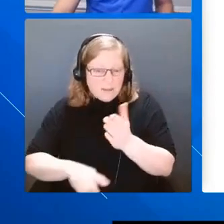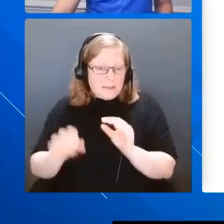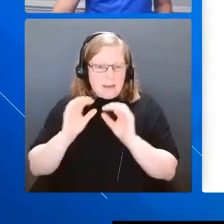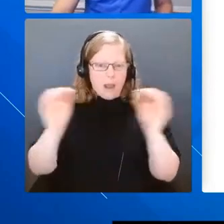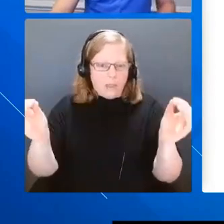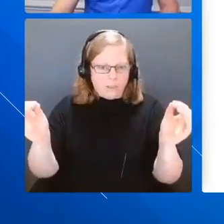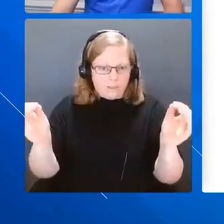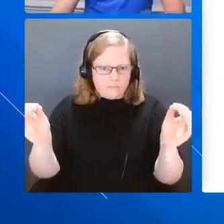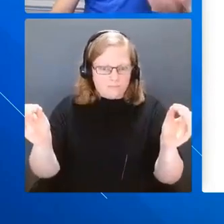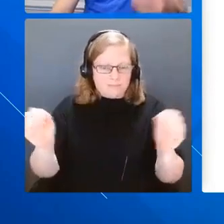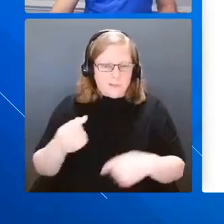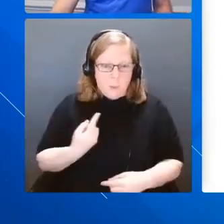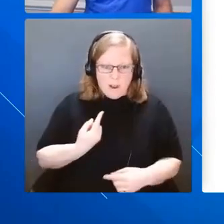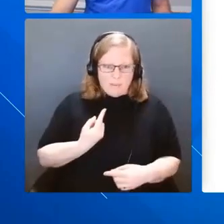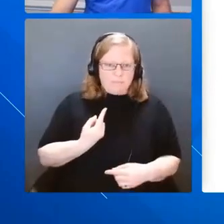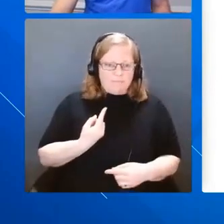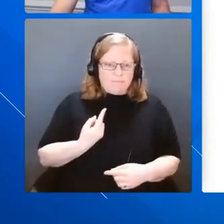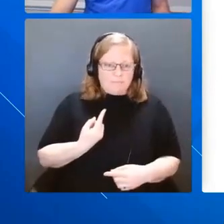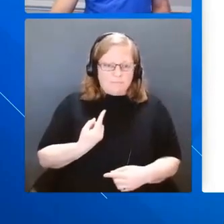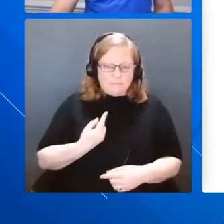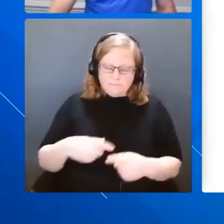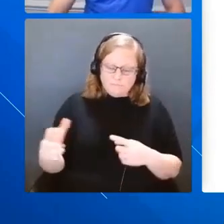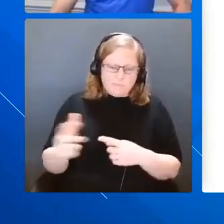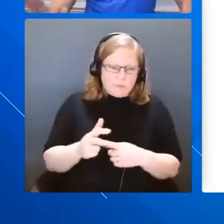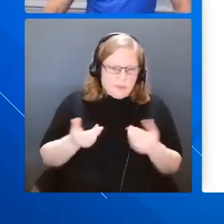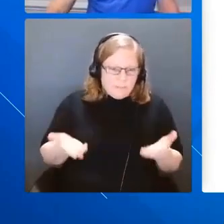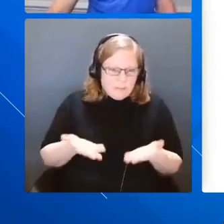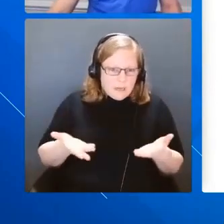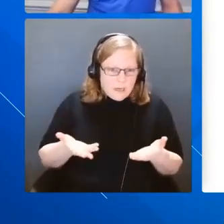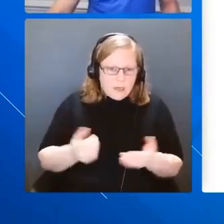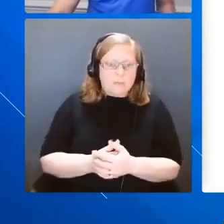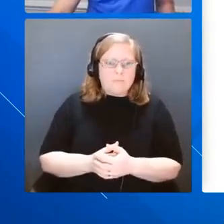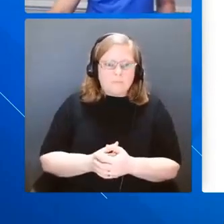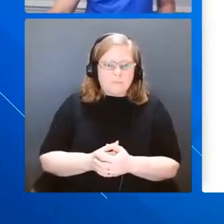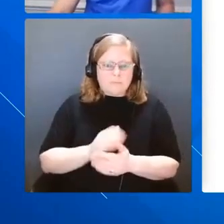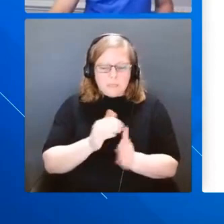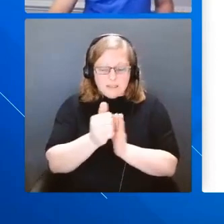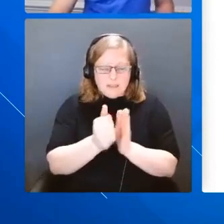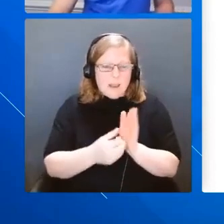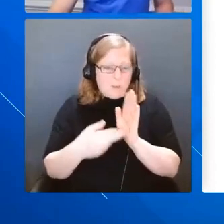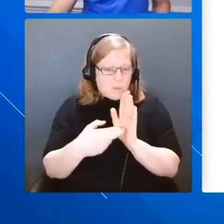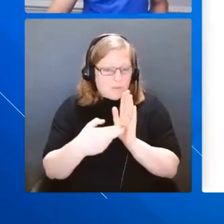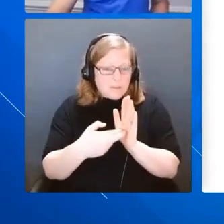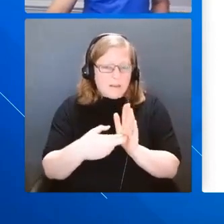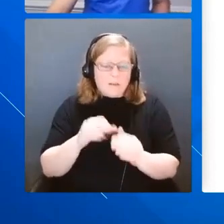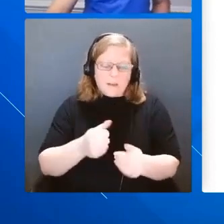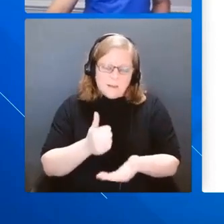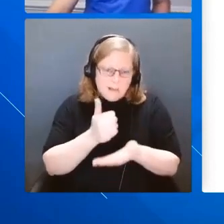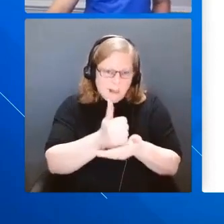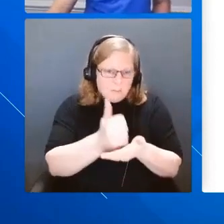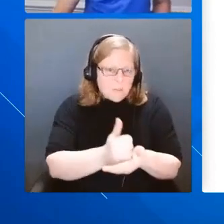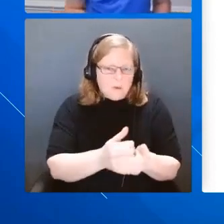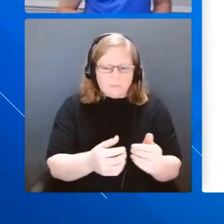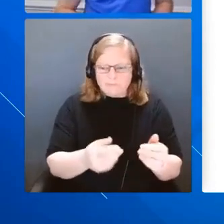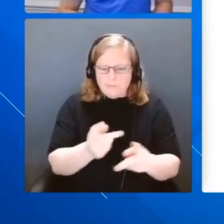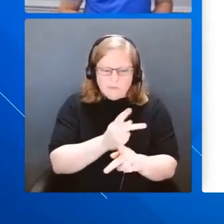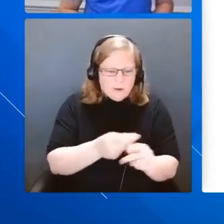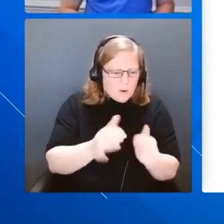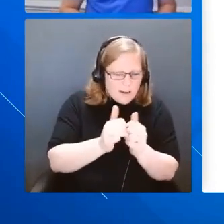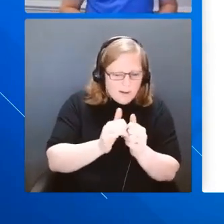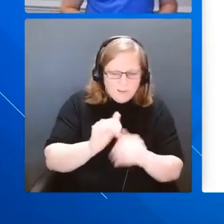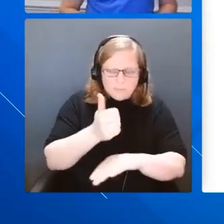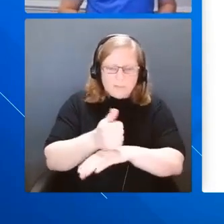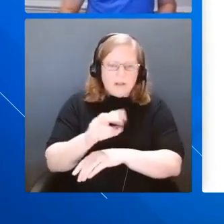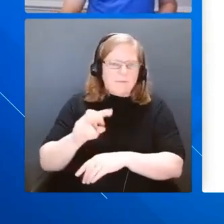them. Talk to your account reps, and we have about a dozen VPATs and counting. We can get them in your hands.